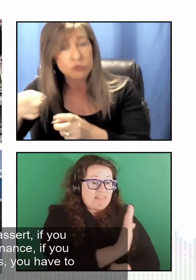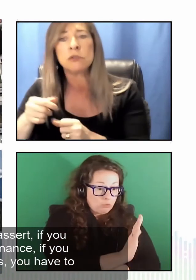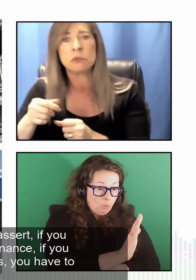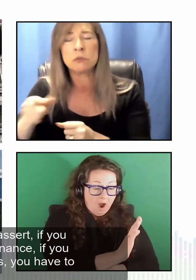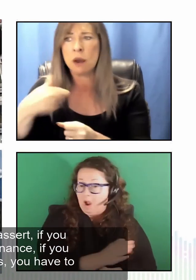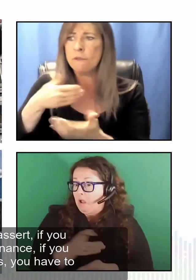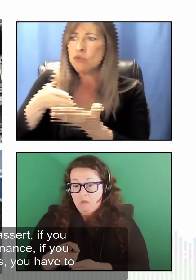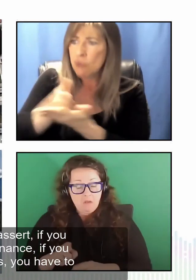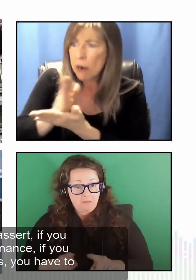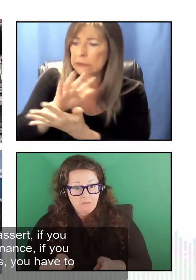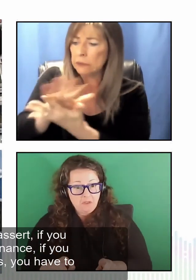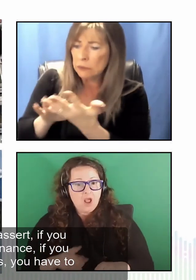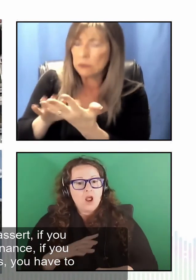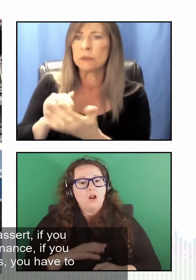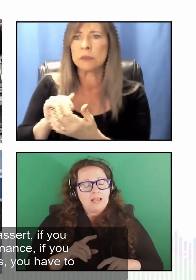legal